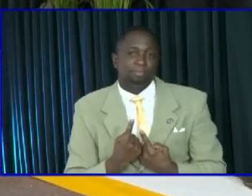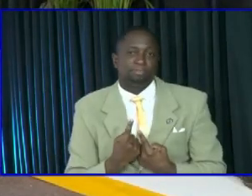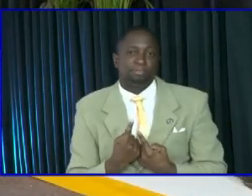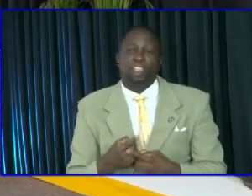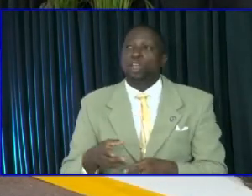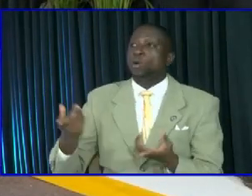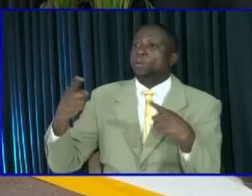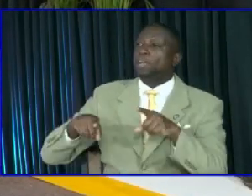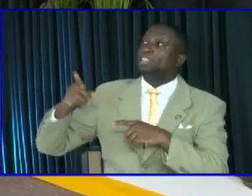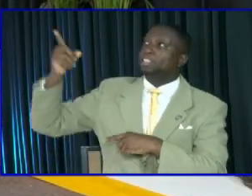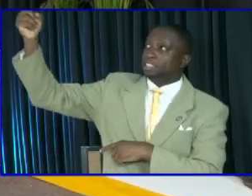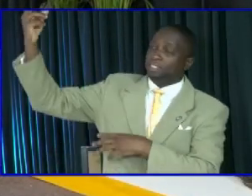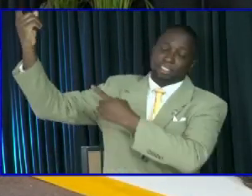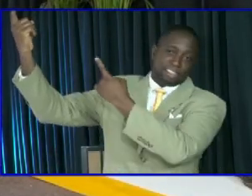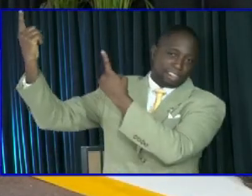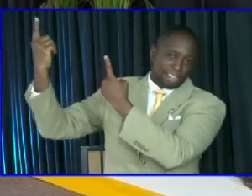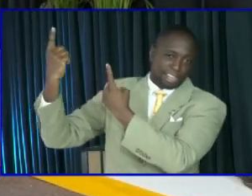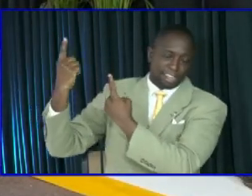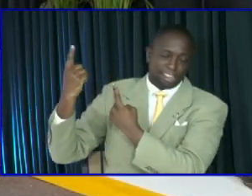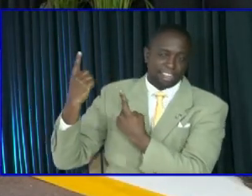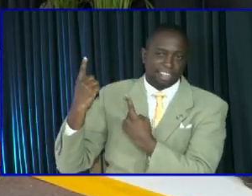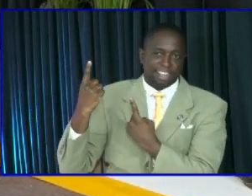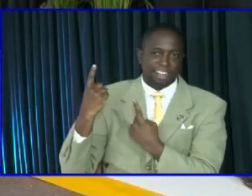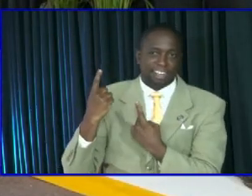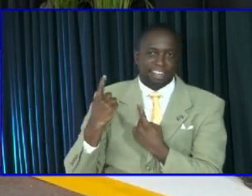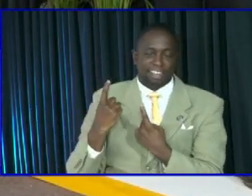comes, when he